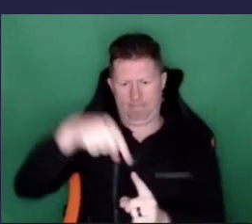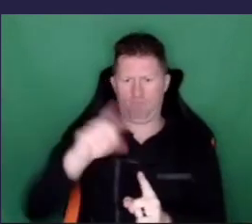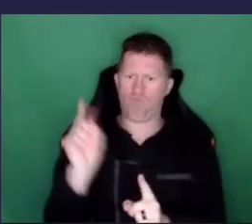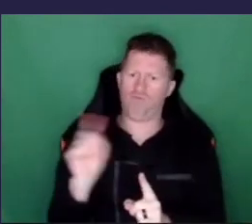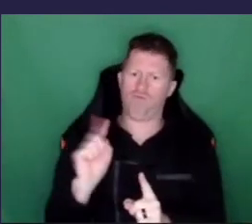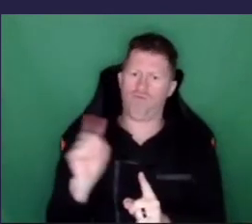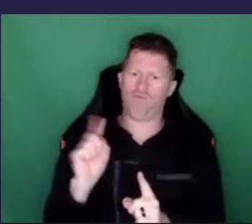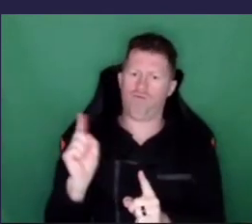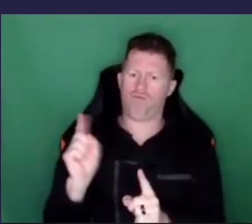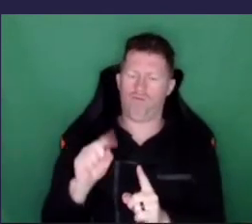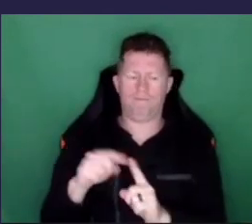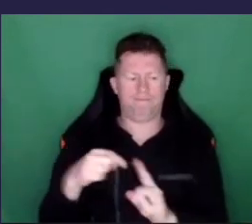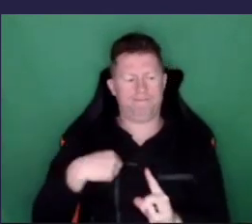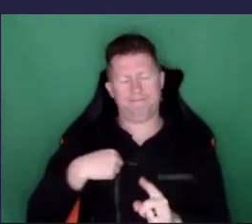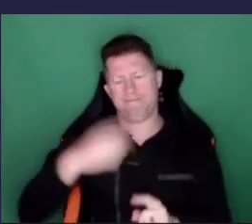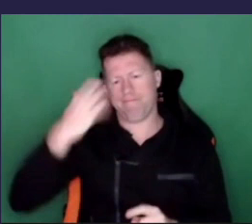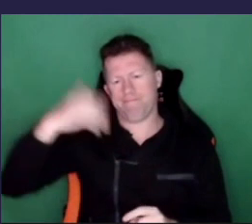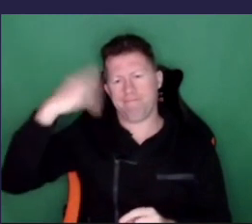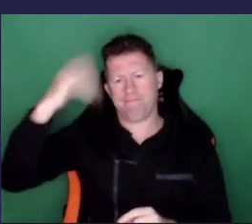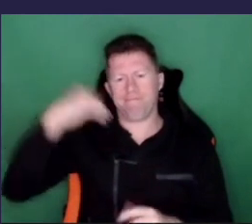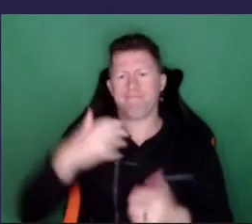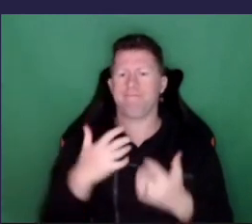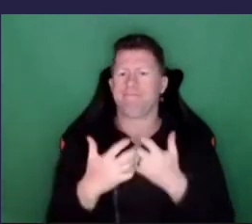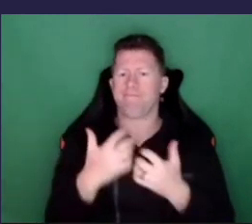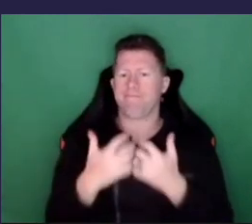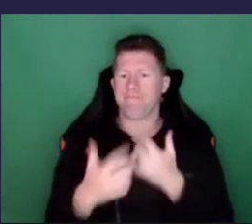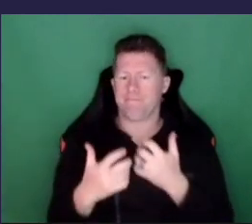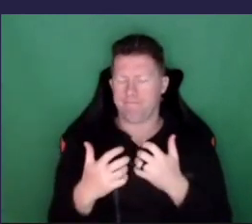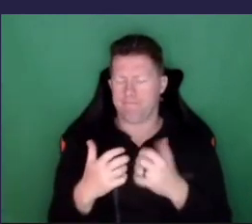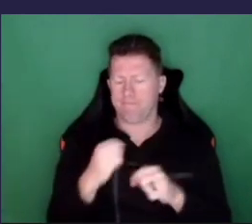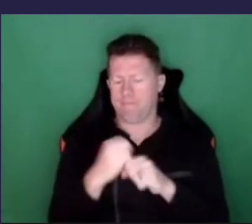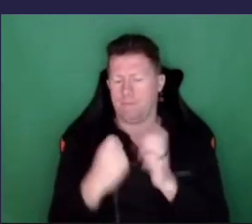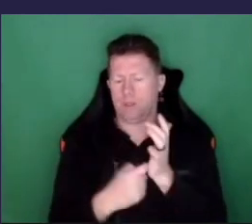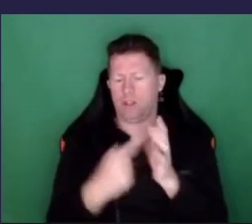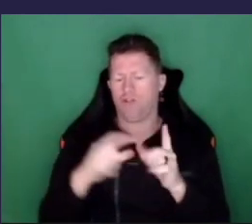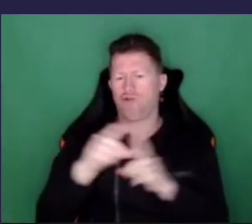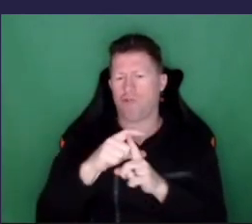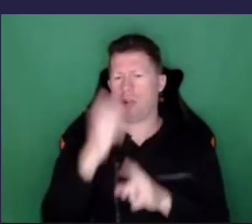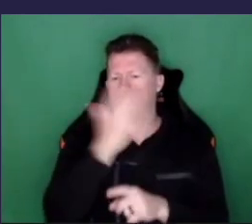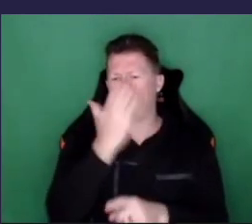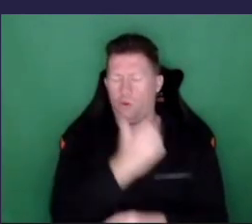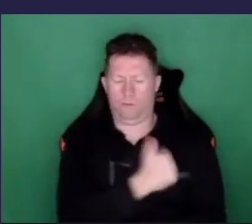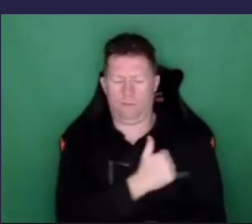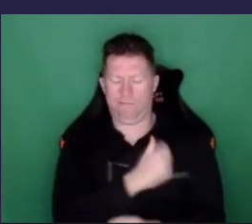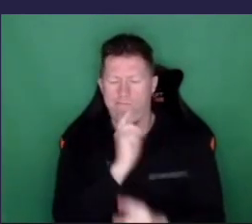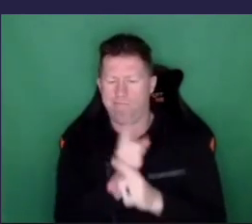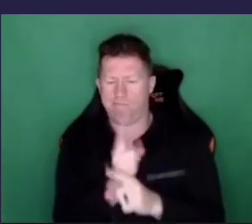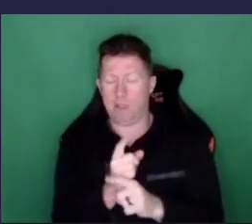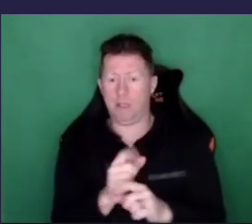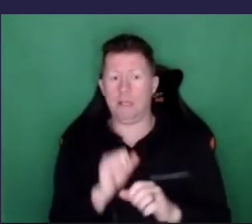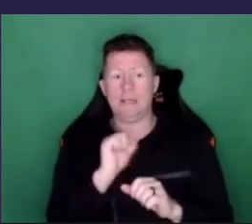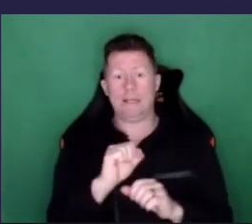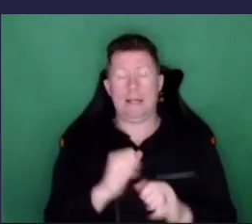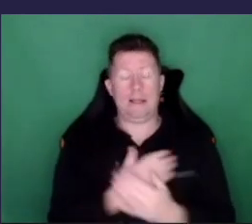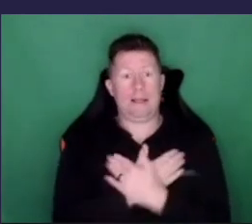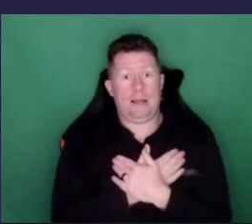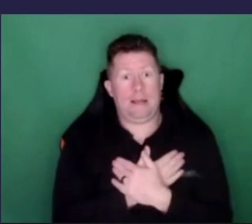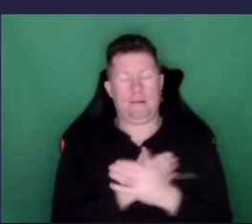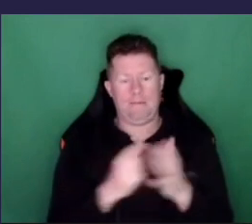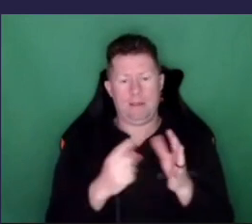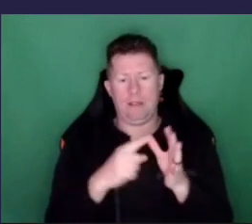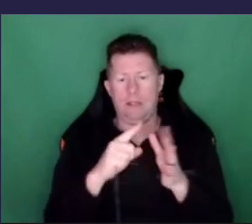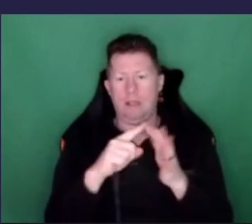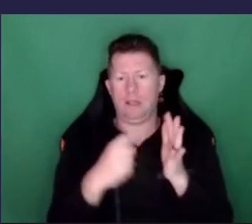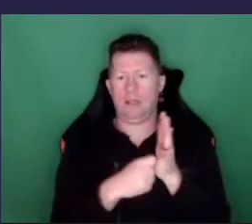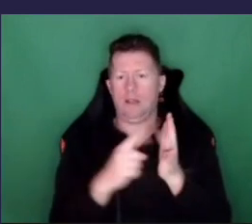when I was in grad school, I shared a home with two other grad students, and they were both really into aerobics, which was a big thing back in